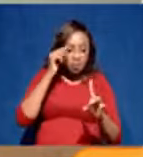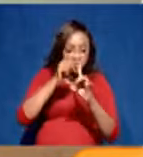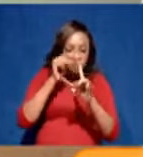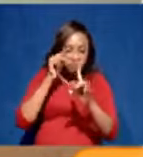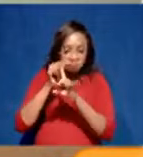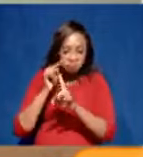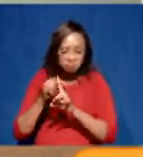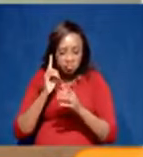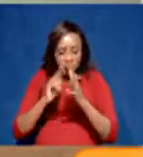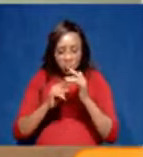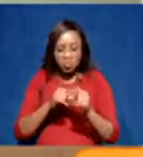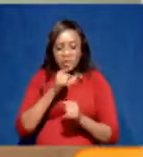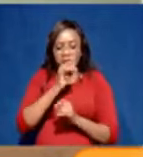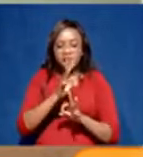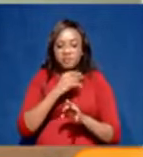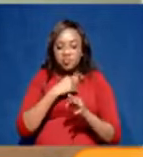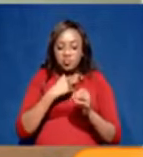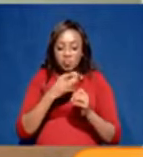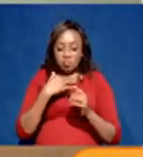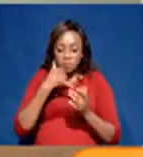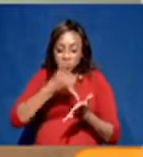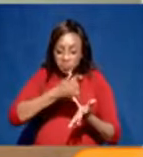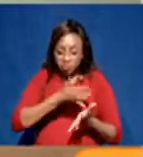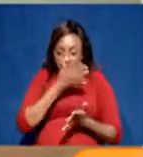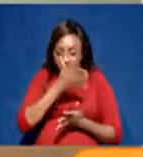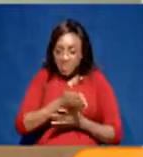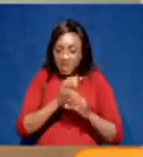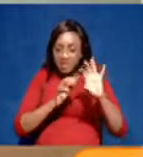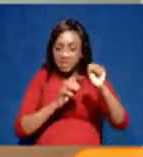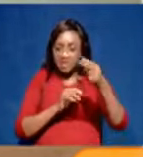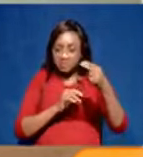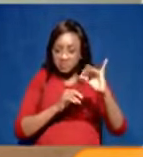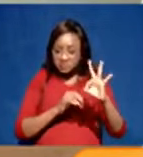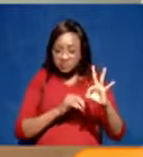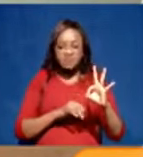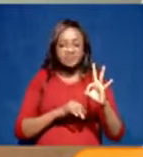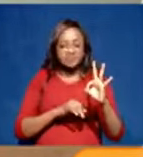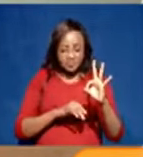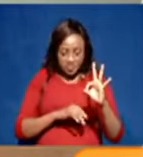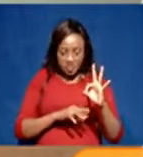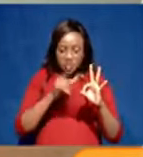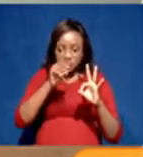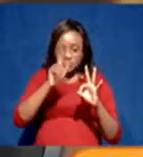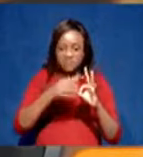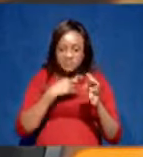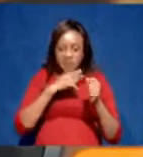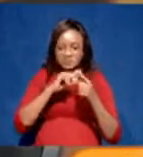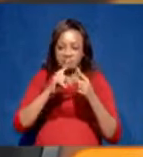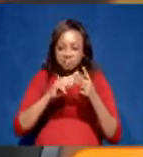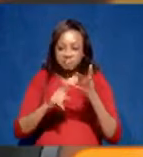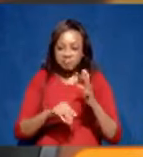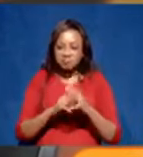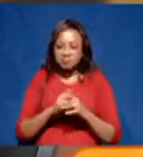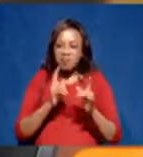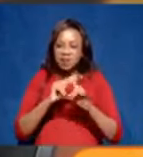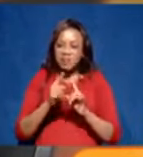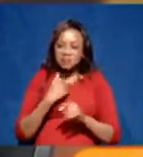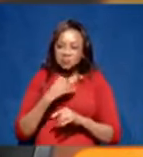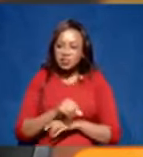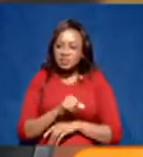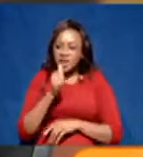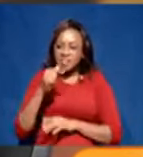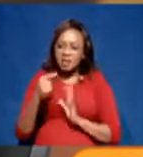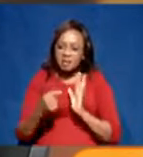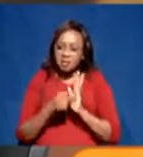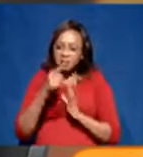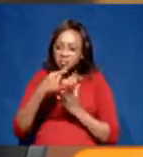1, 2, 3, for you to be onboarded to be able to provide services under the Social Health Act. Yeah. And before Lina, there's a point you spoke about that